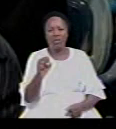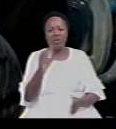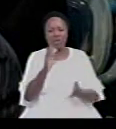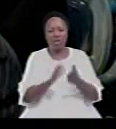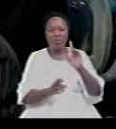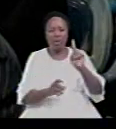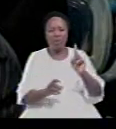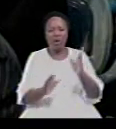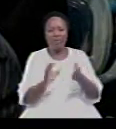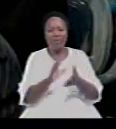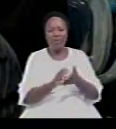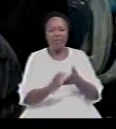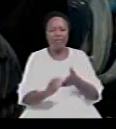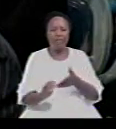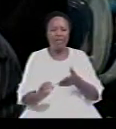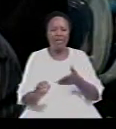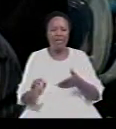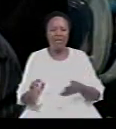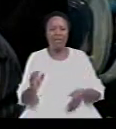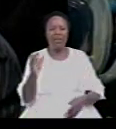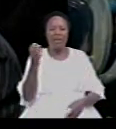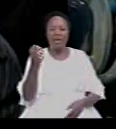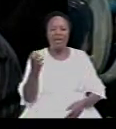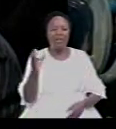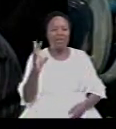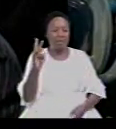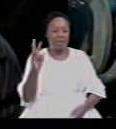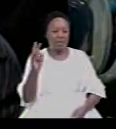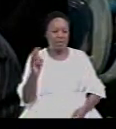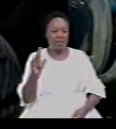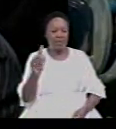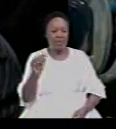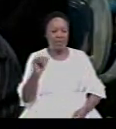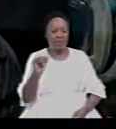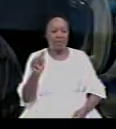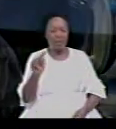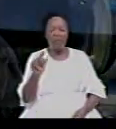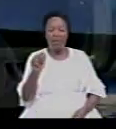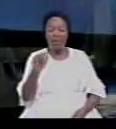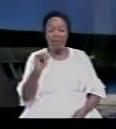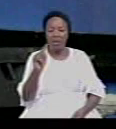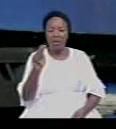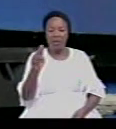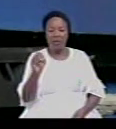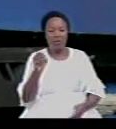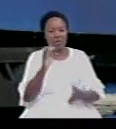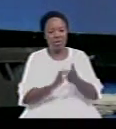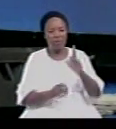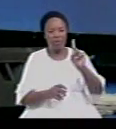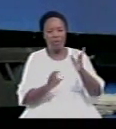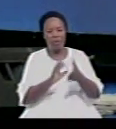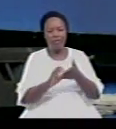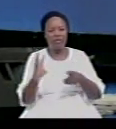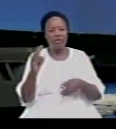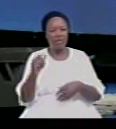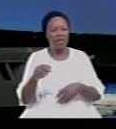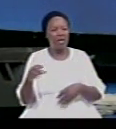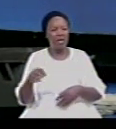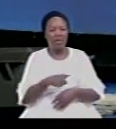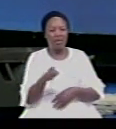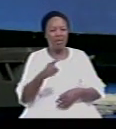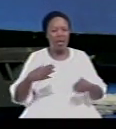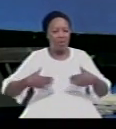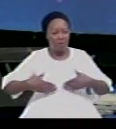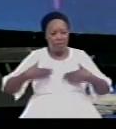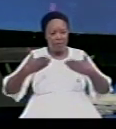from verse 16. In Titus chapter 1, verse 16, they profess that